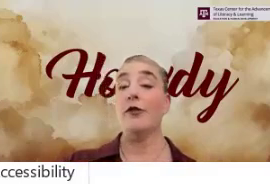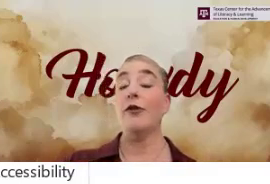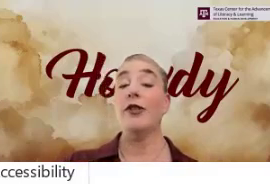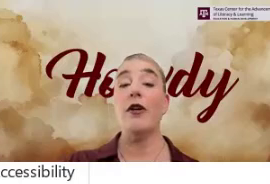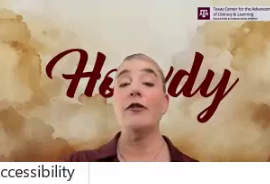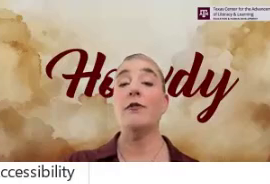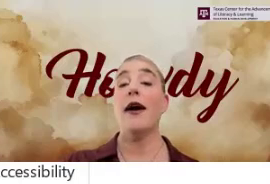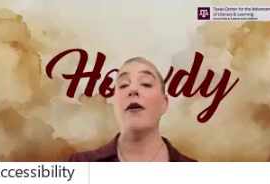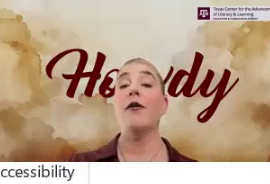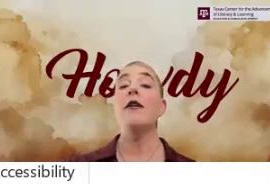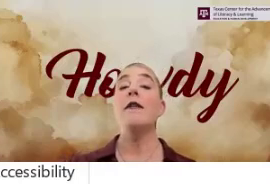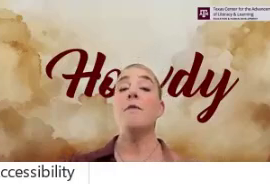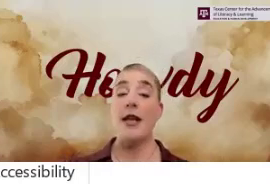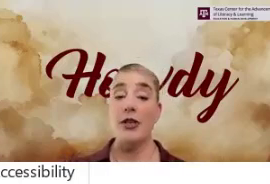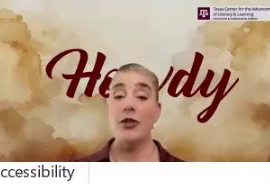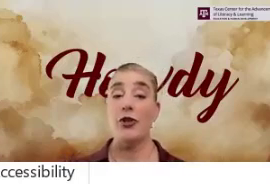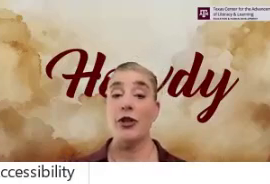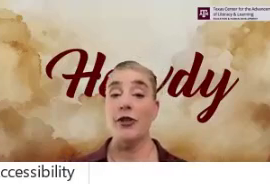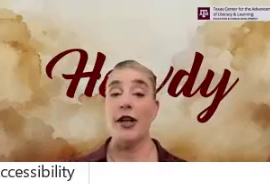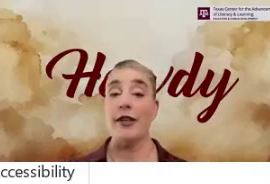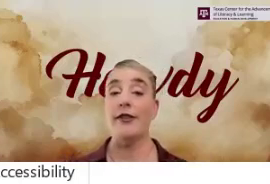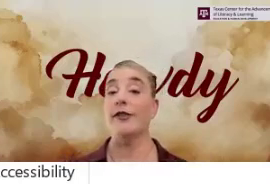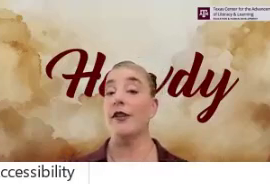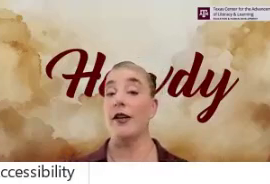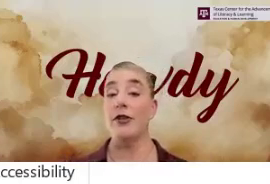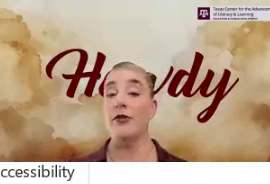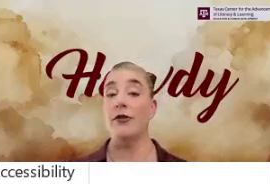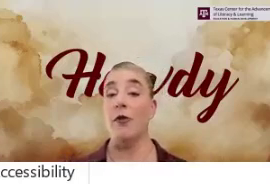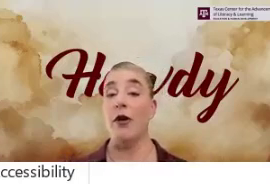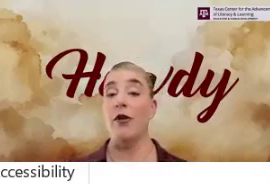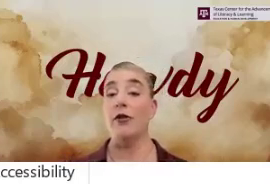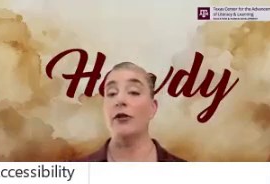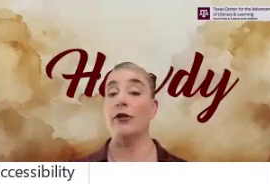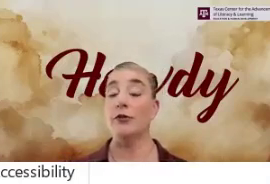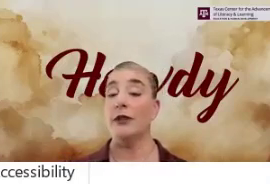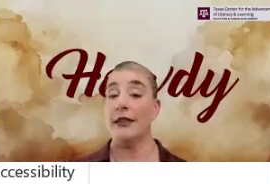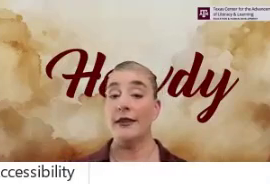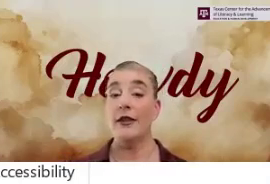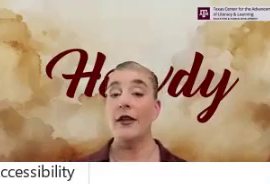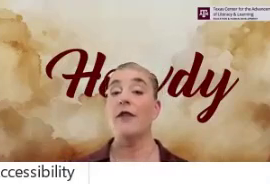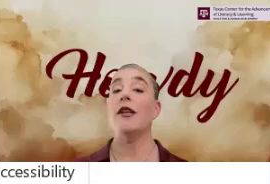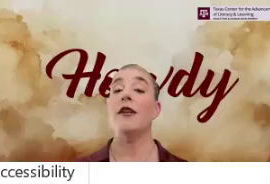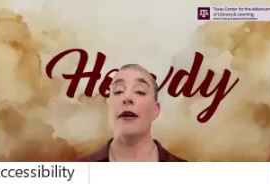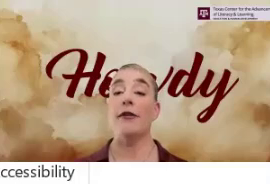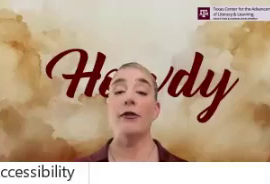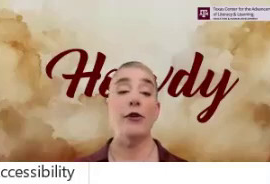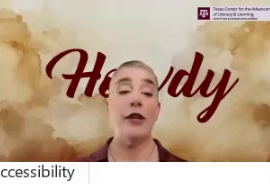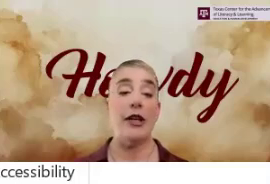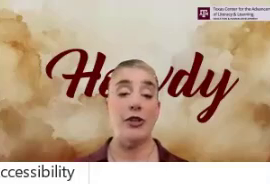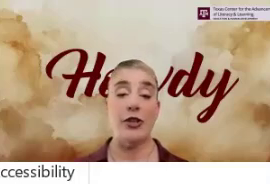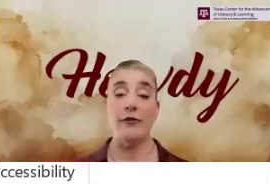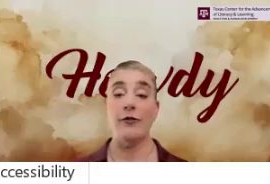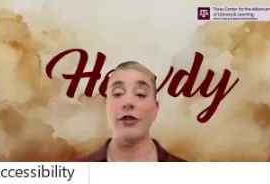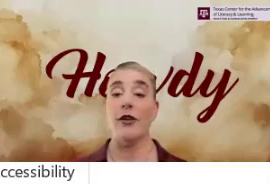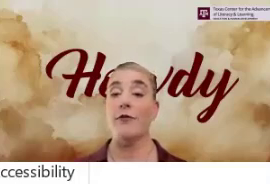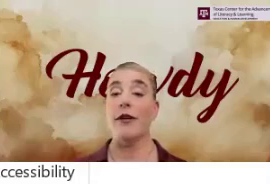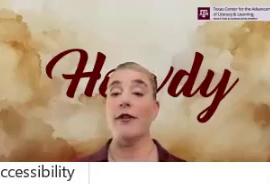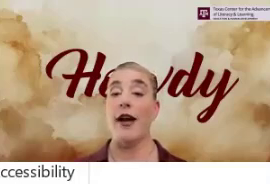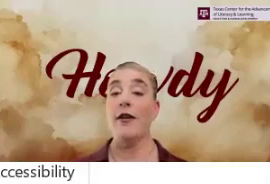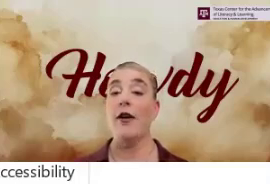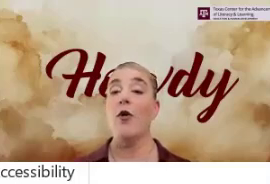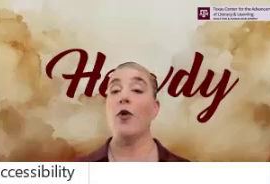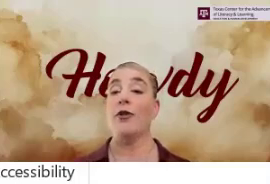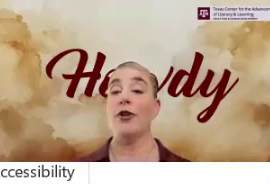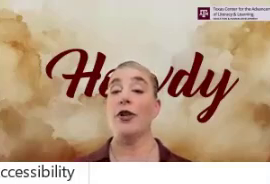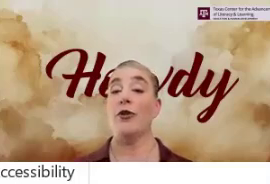different slides. So we talked about making sure your text is not too small or too big. Think about the location. We talked